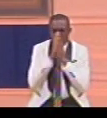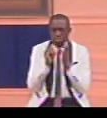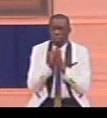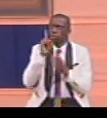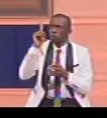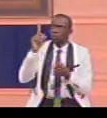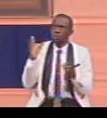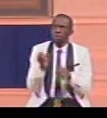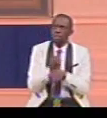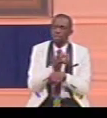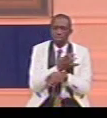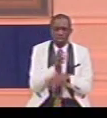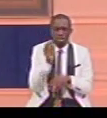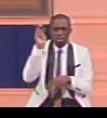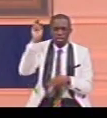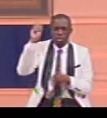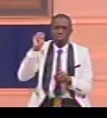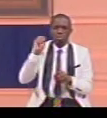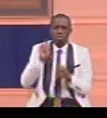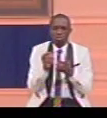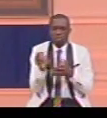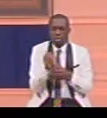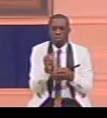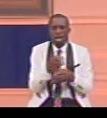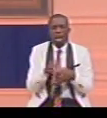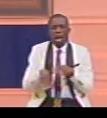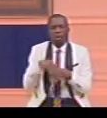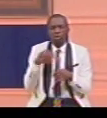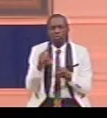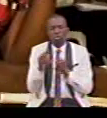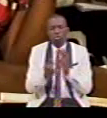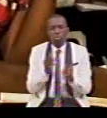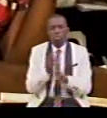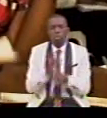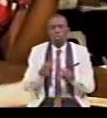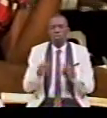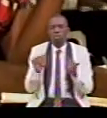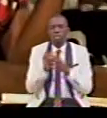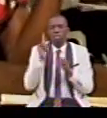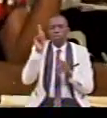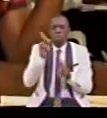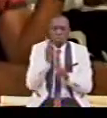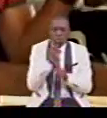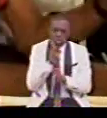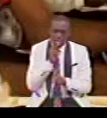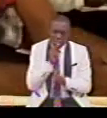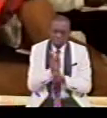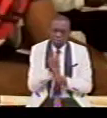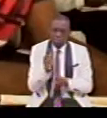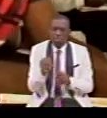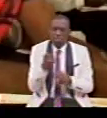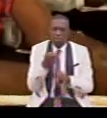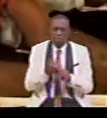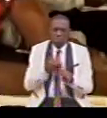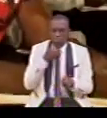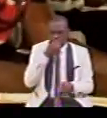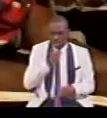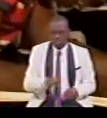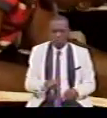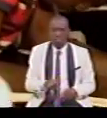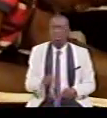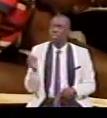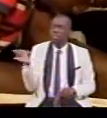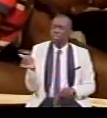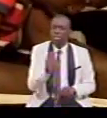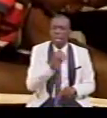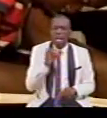thou should keep them from the evil he'll keep you from evil they are not of the world even